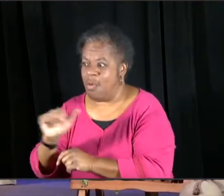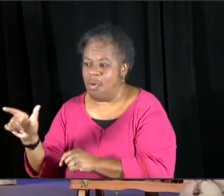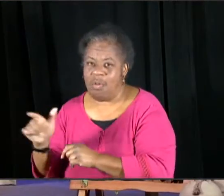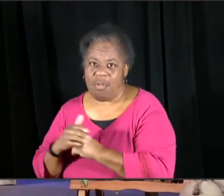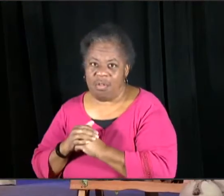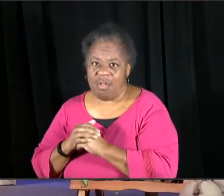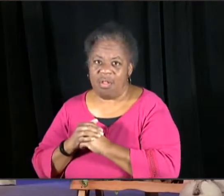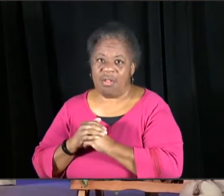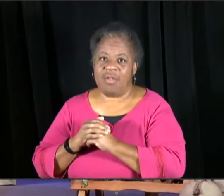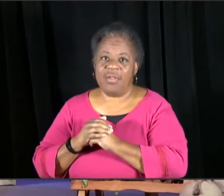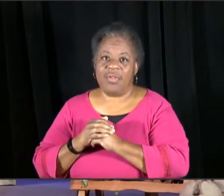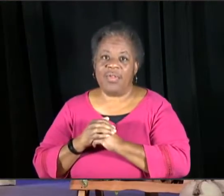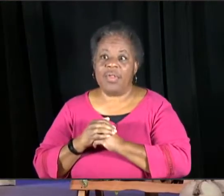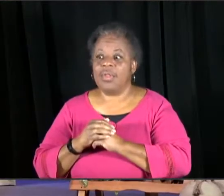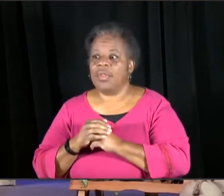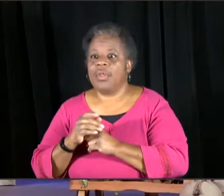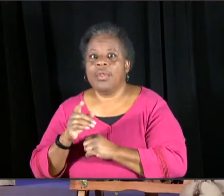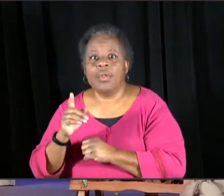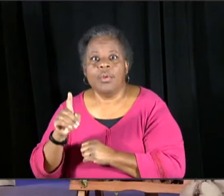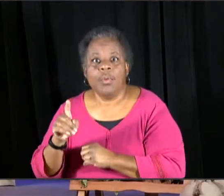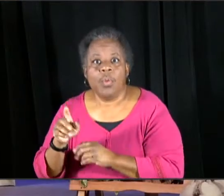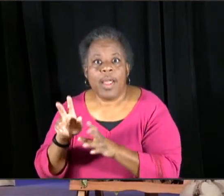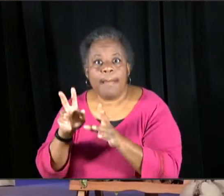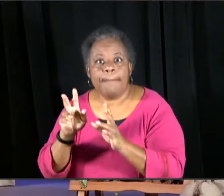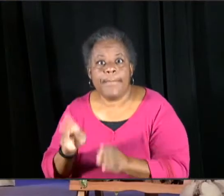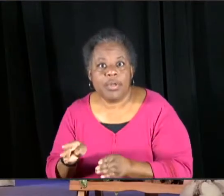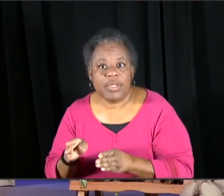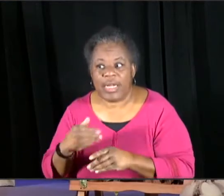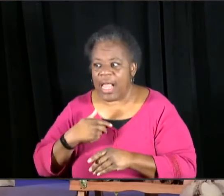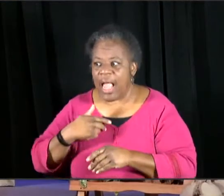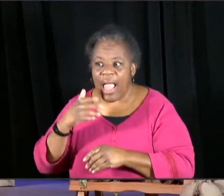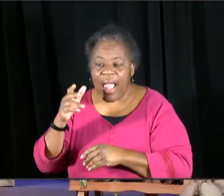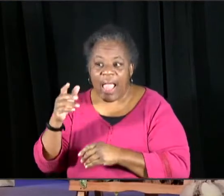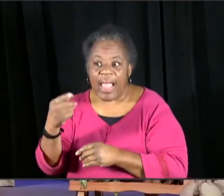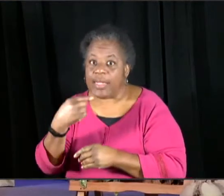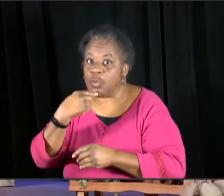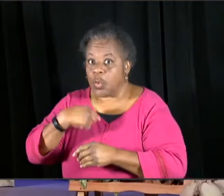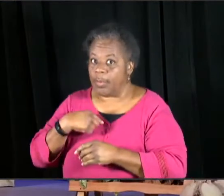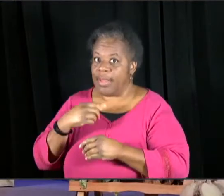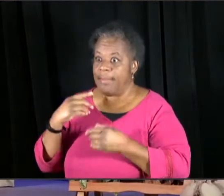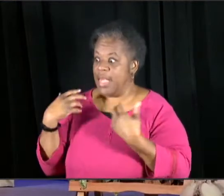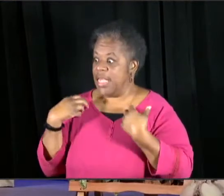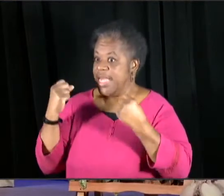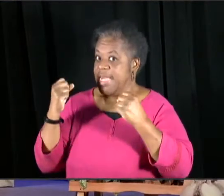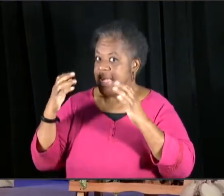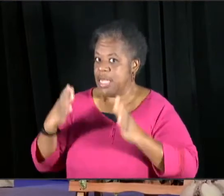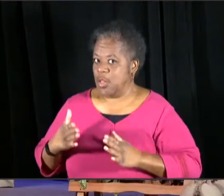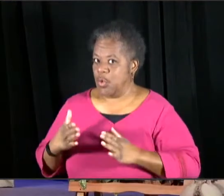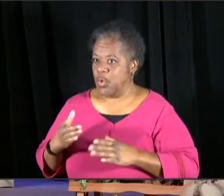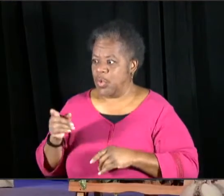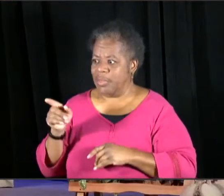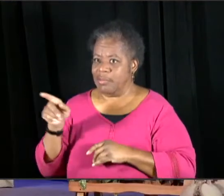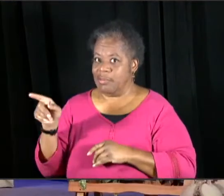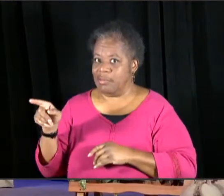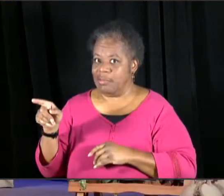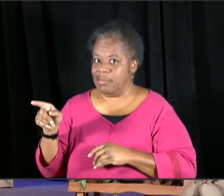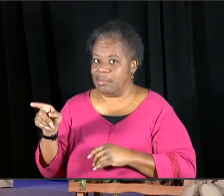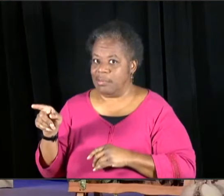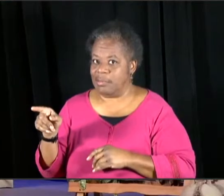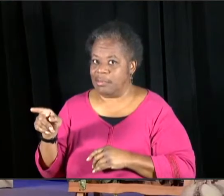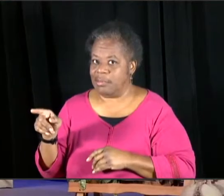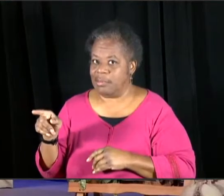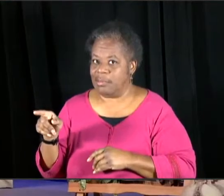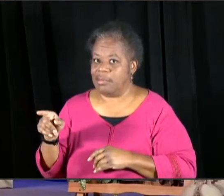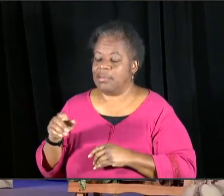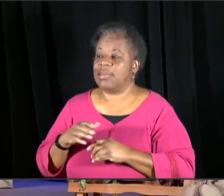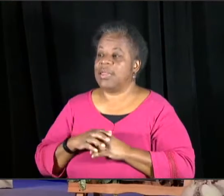And it was through one such patient that I heard about another healer who was willing to treat anyone who would come to him. And this man, my